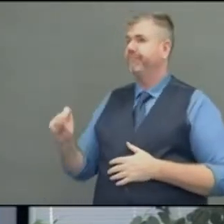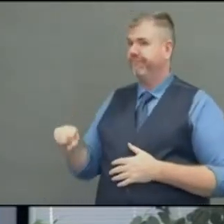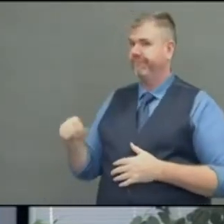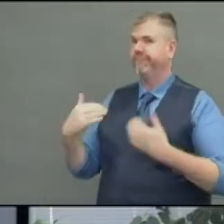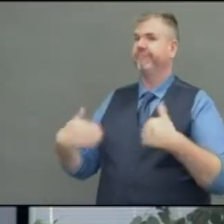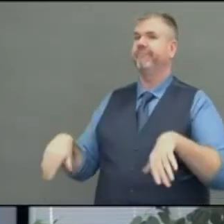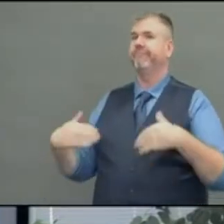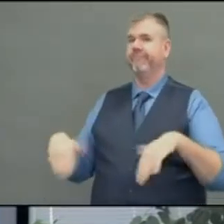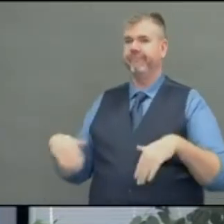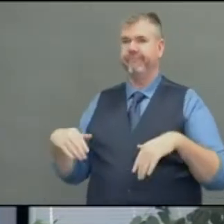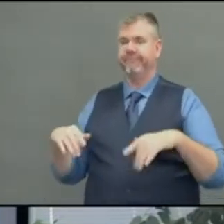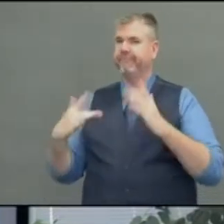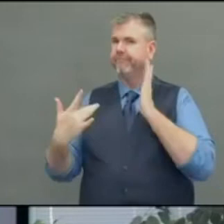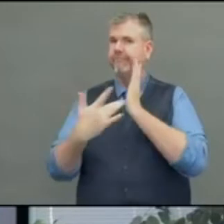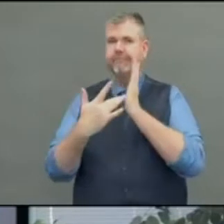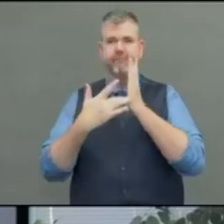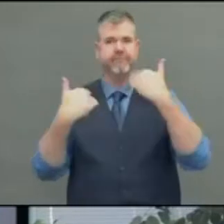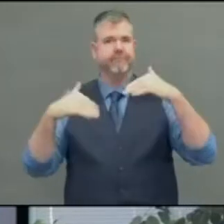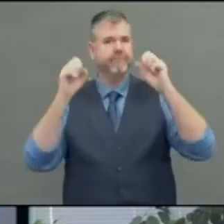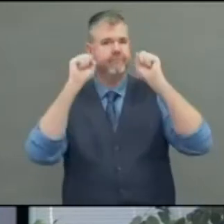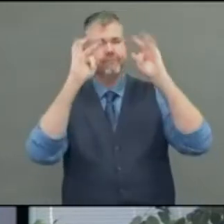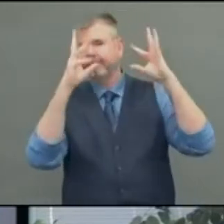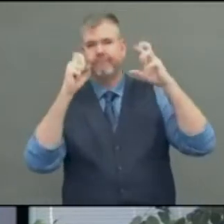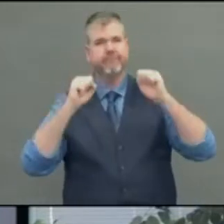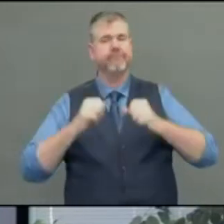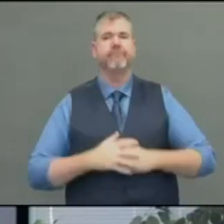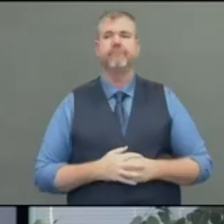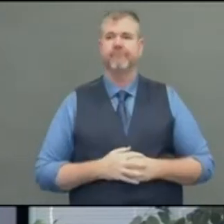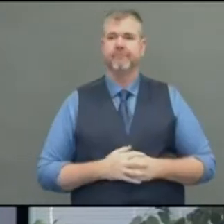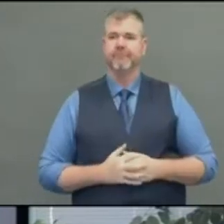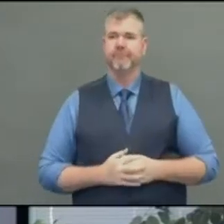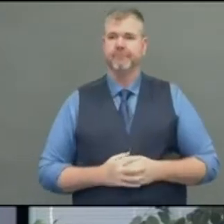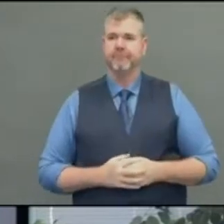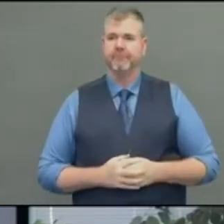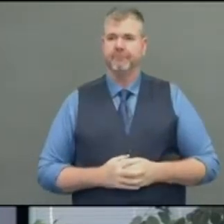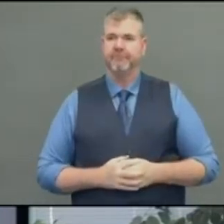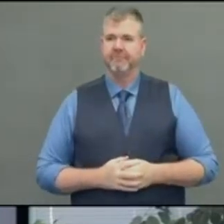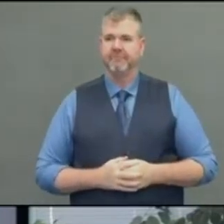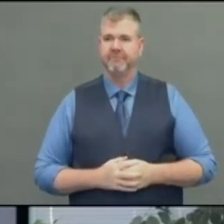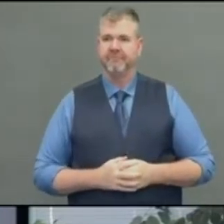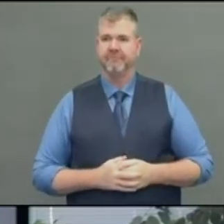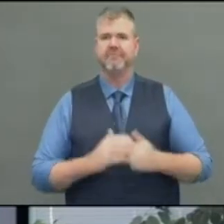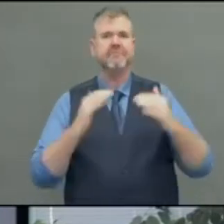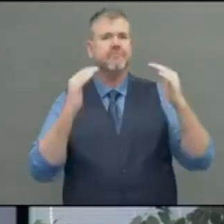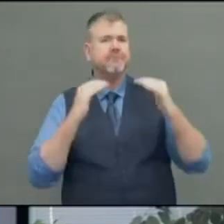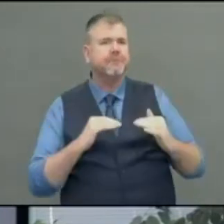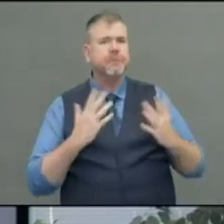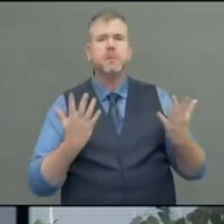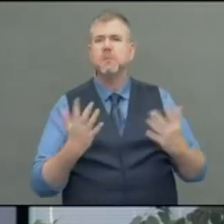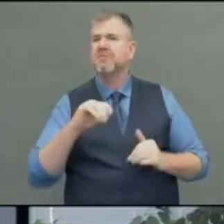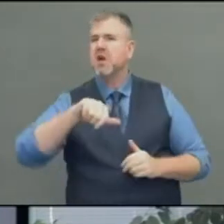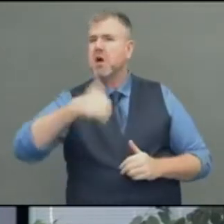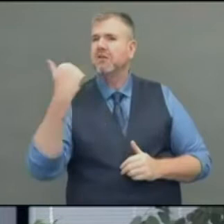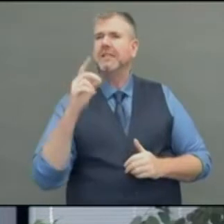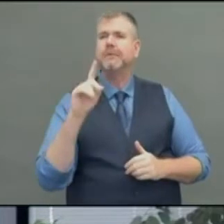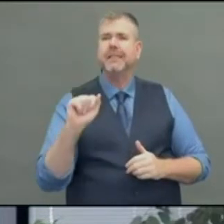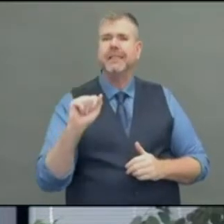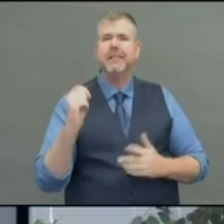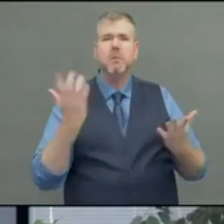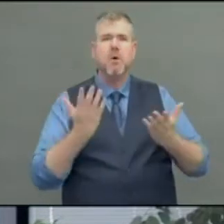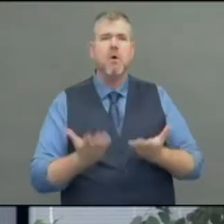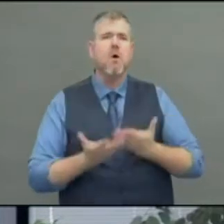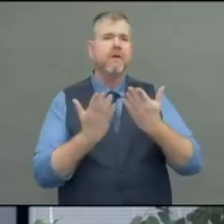have. So now, speaking about other disabilities, what do we have to offer for people who have